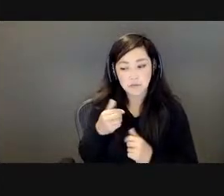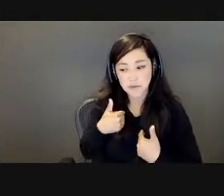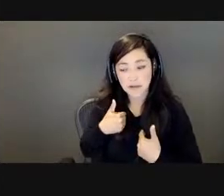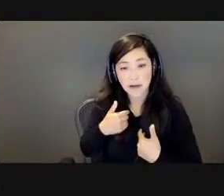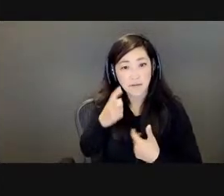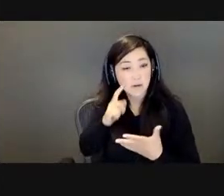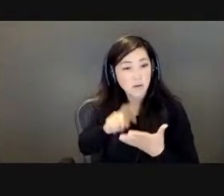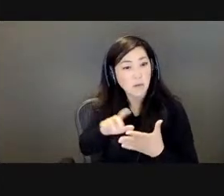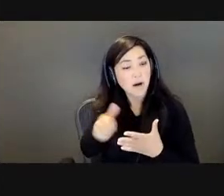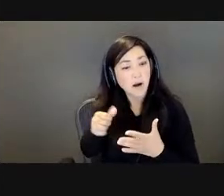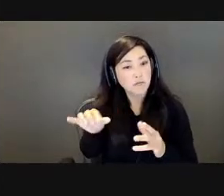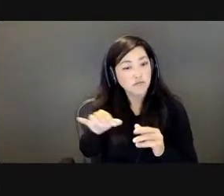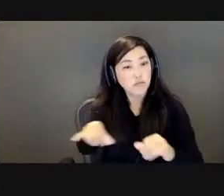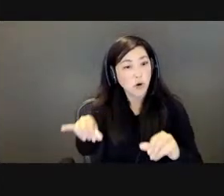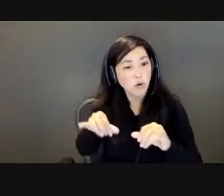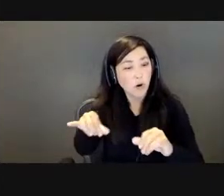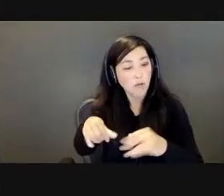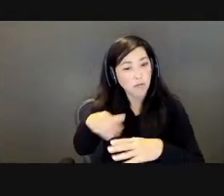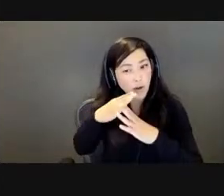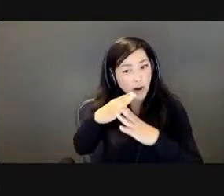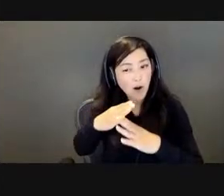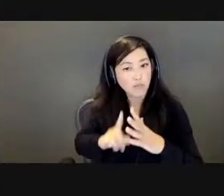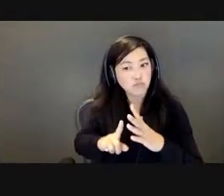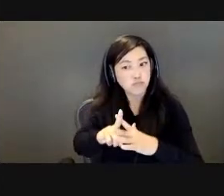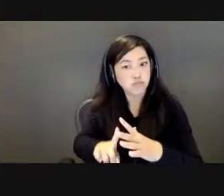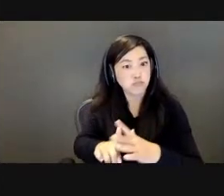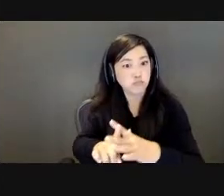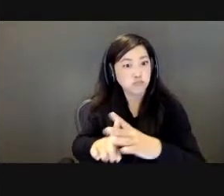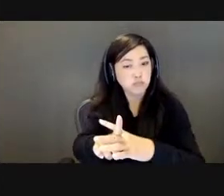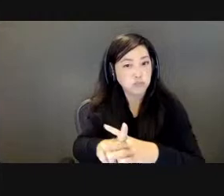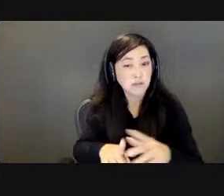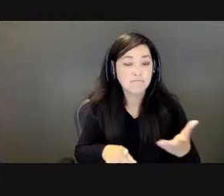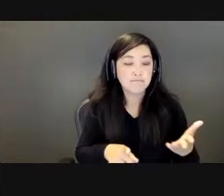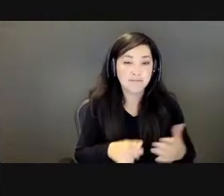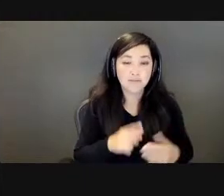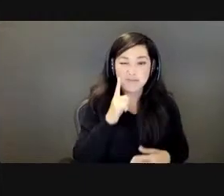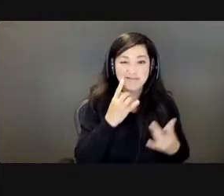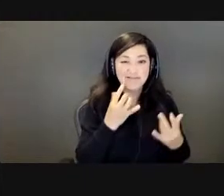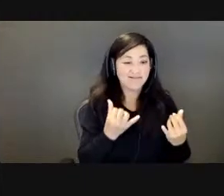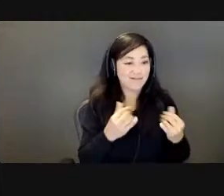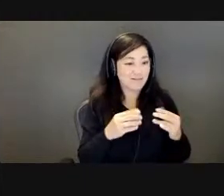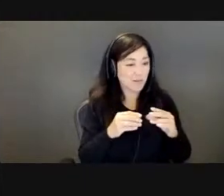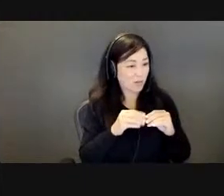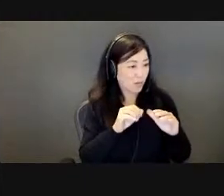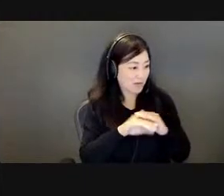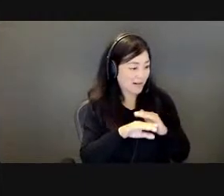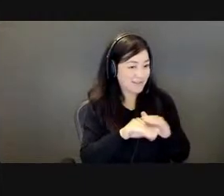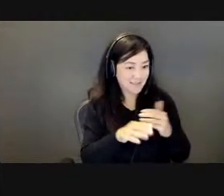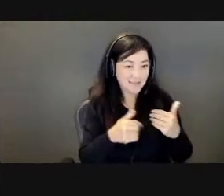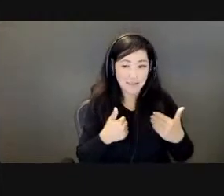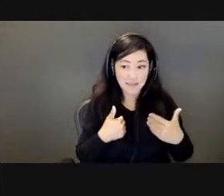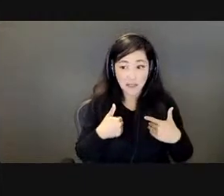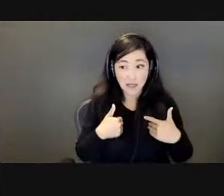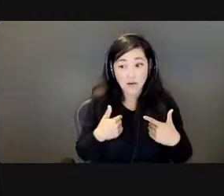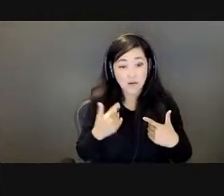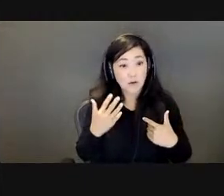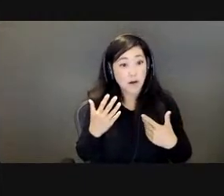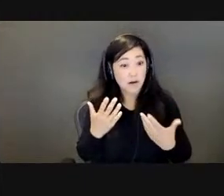well. I would say, even now there's probably a bit more access in regards to utilizing people with lived